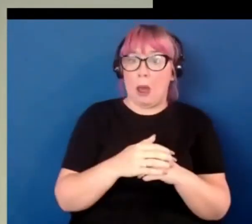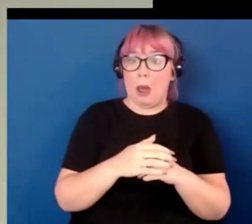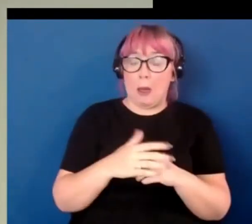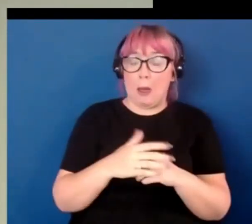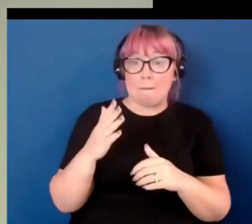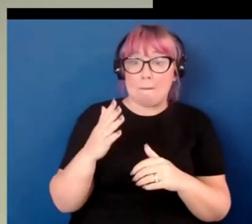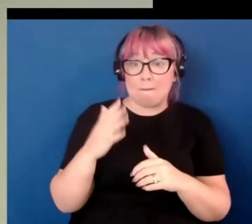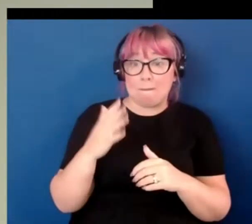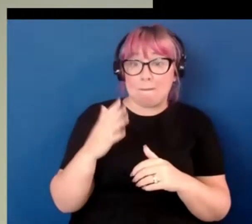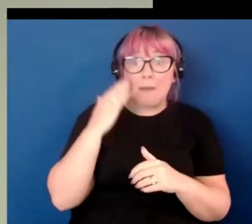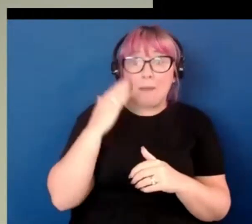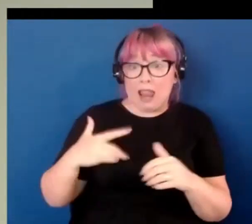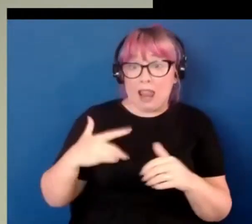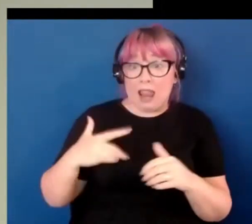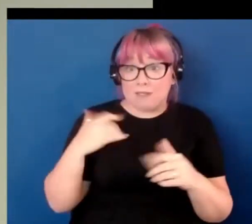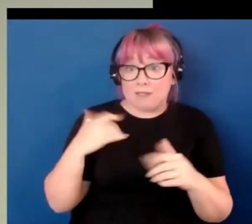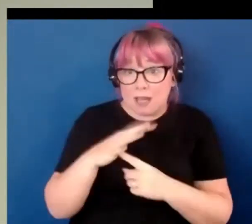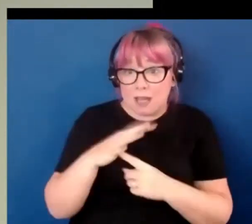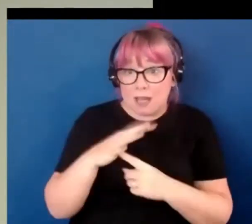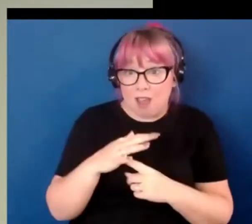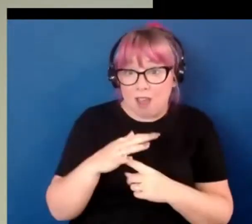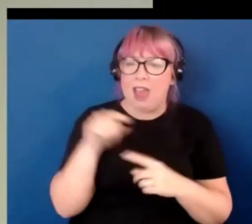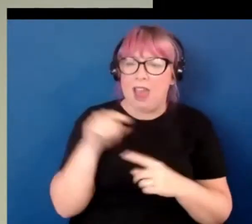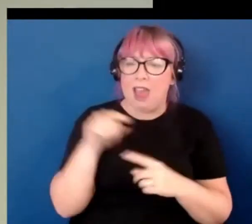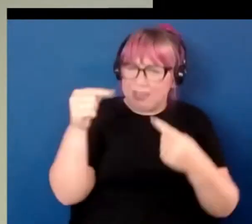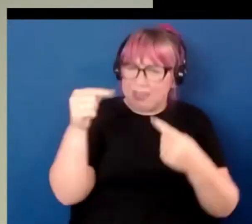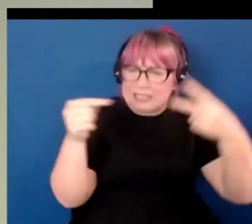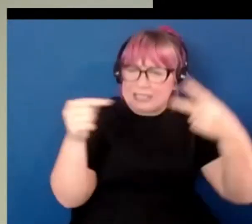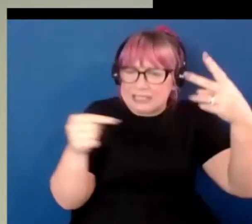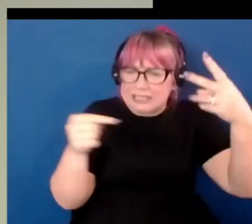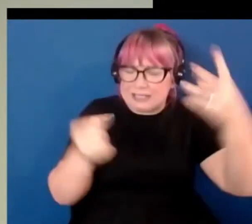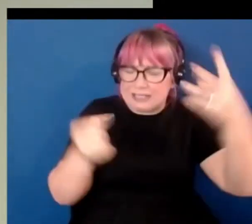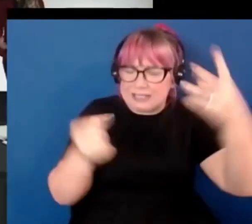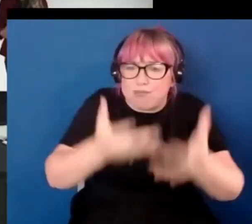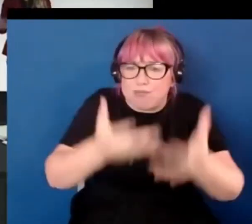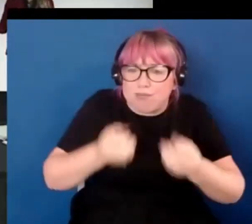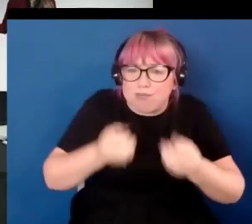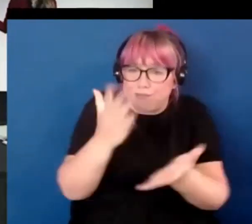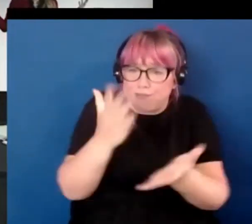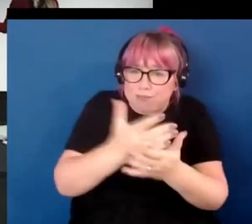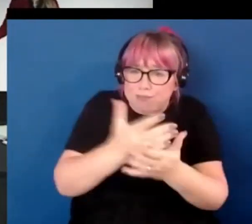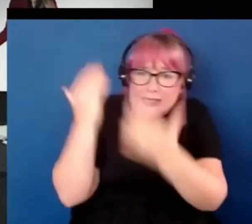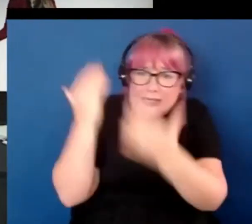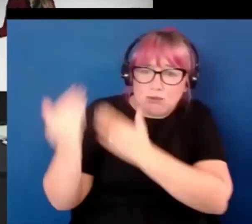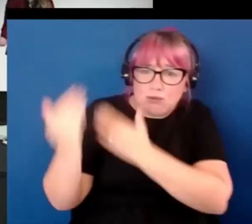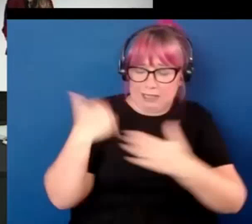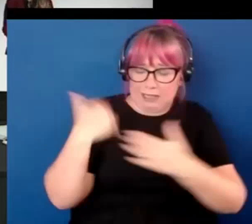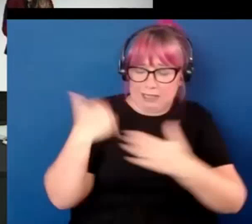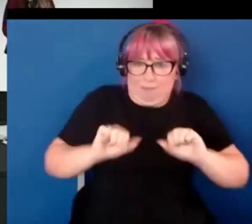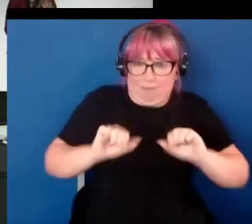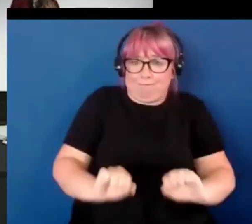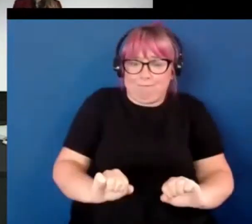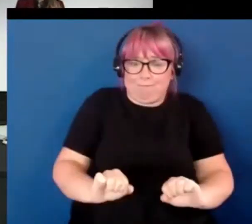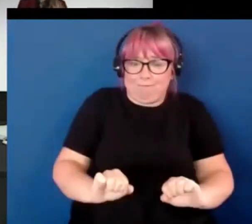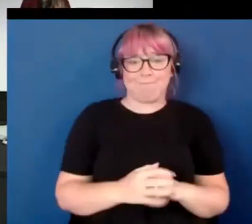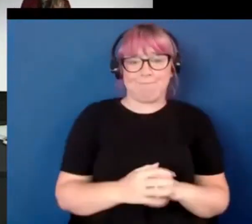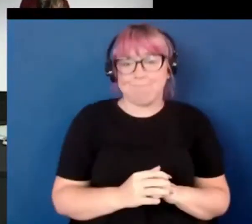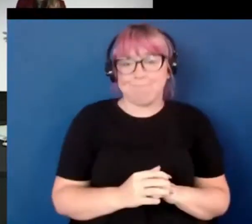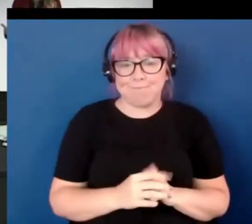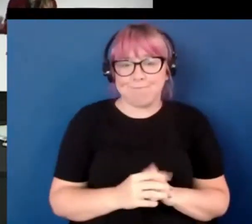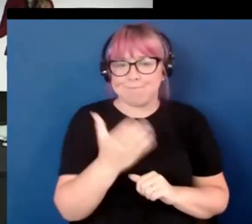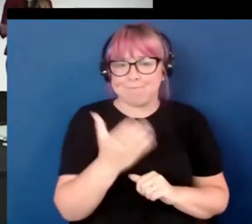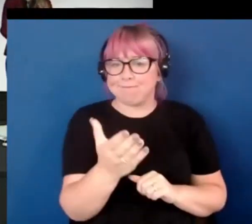These diverse movements are the history of our country too. There were no Pride parades this year, so